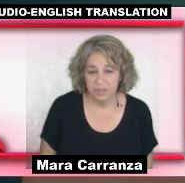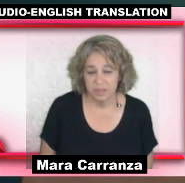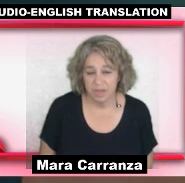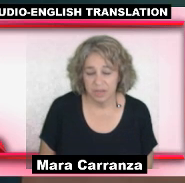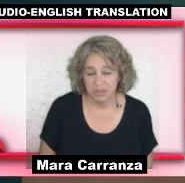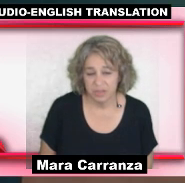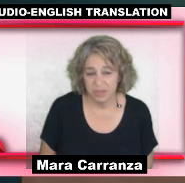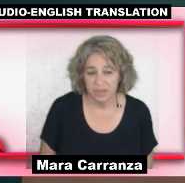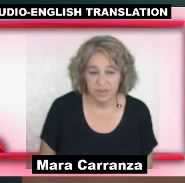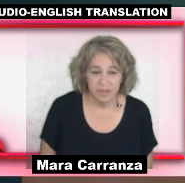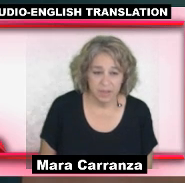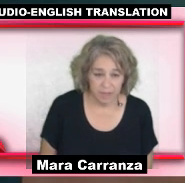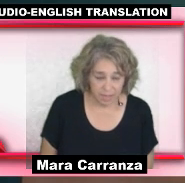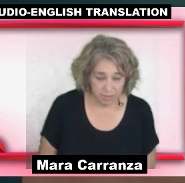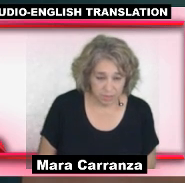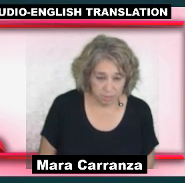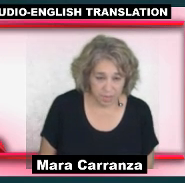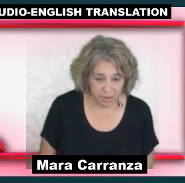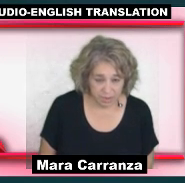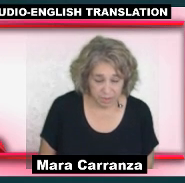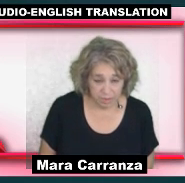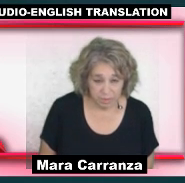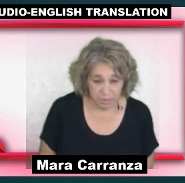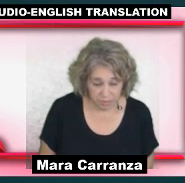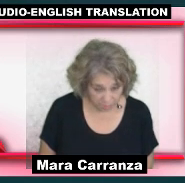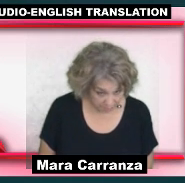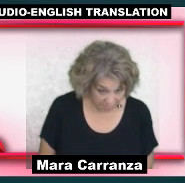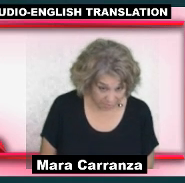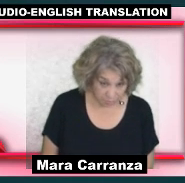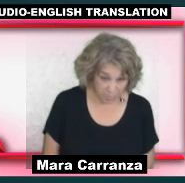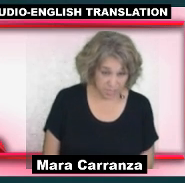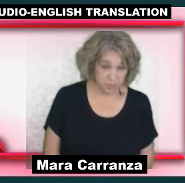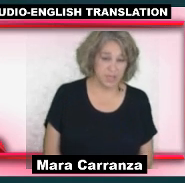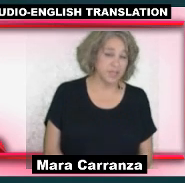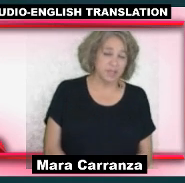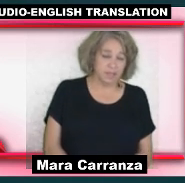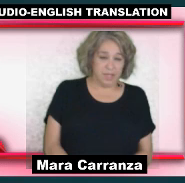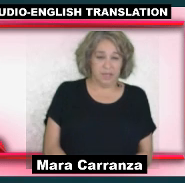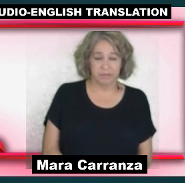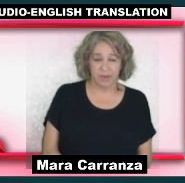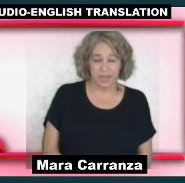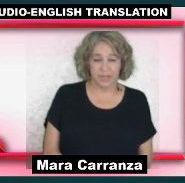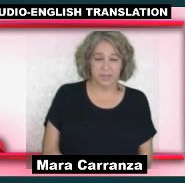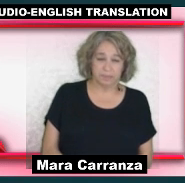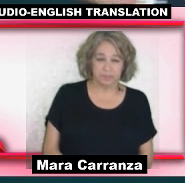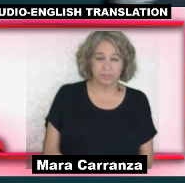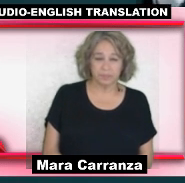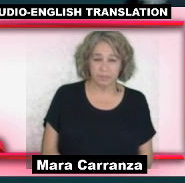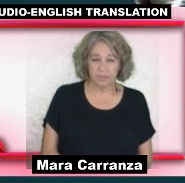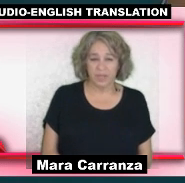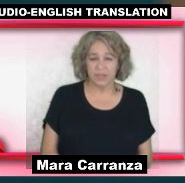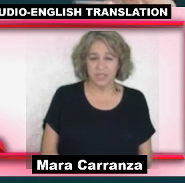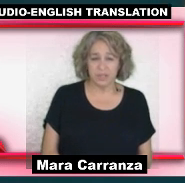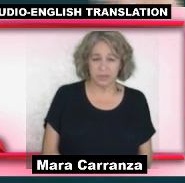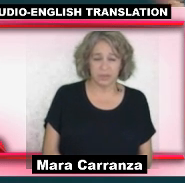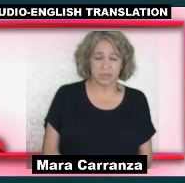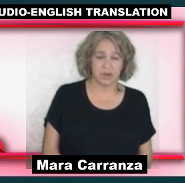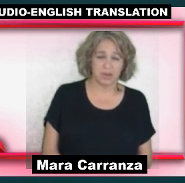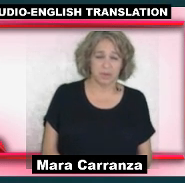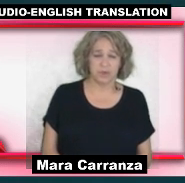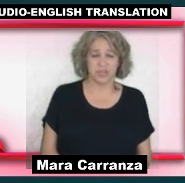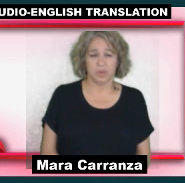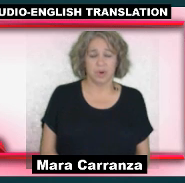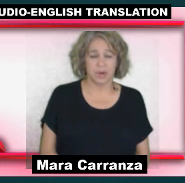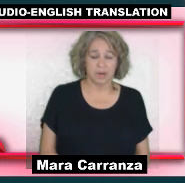U.S. understood que era mejor, that era it was arreglo, better to make this arrangement pleito, than the fight desatar la guerra comercial, than to